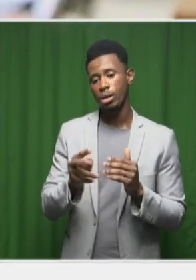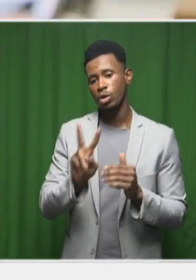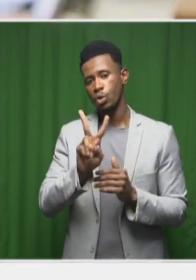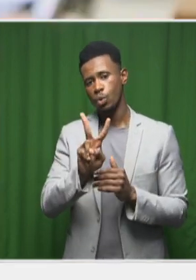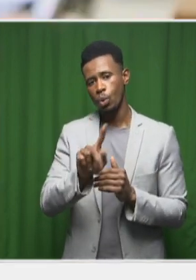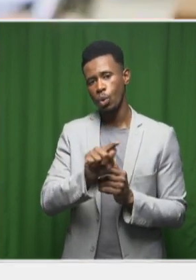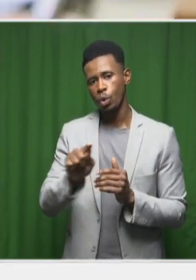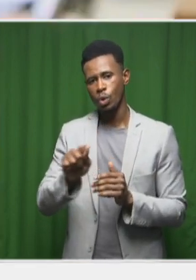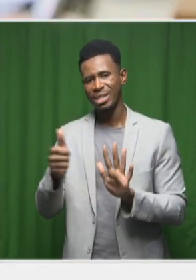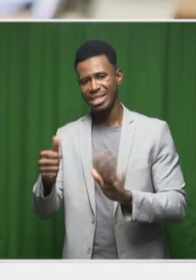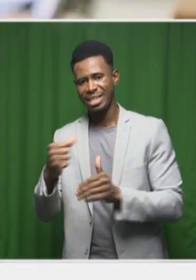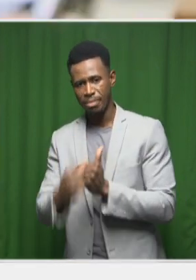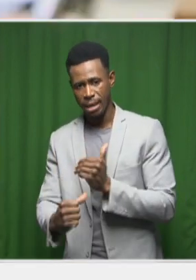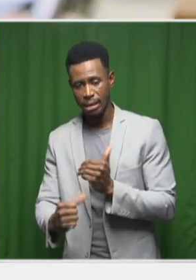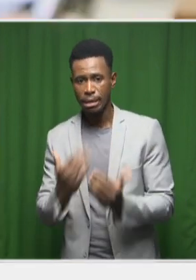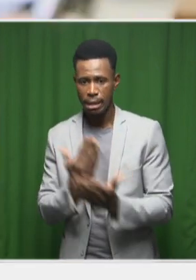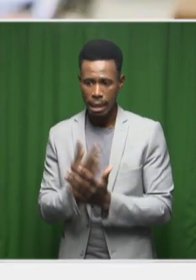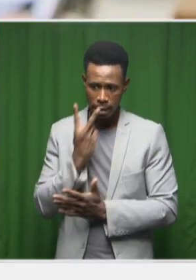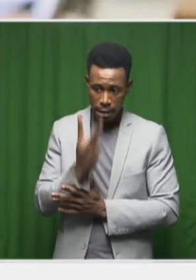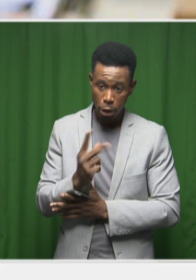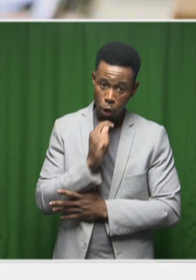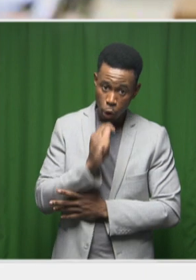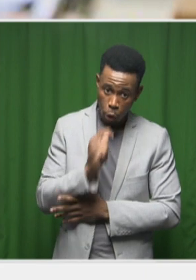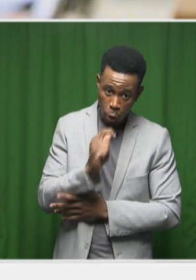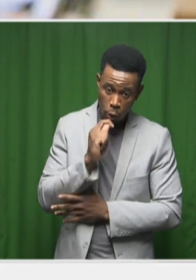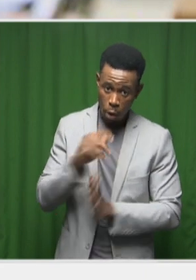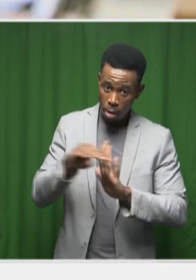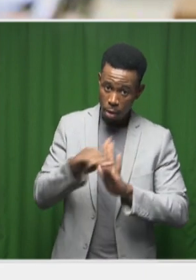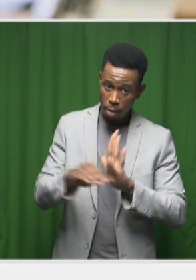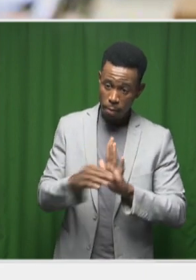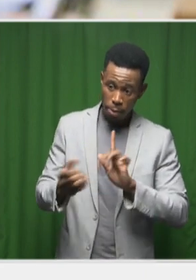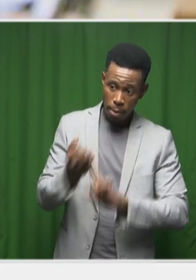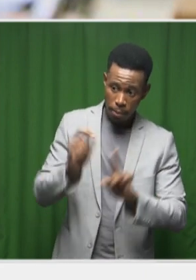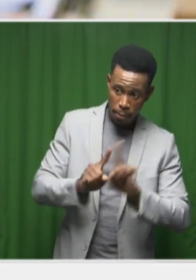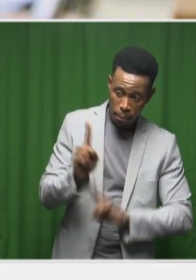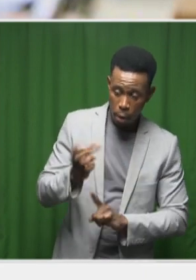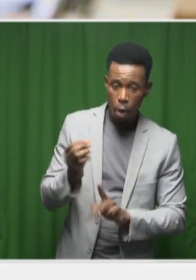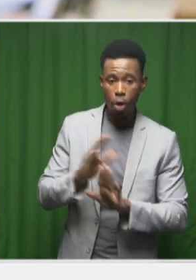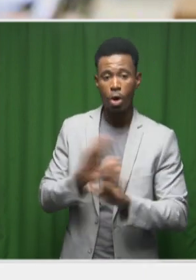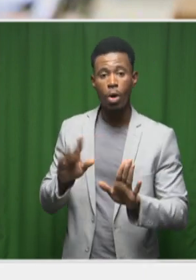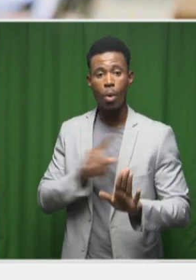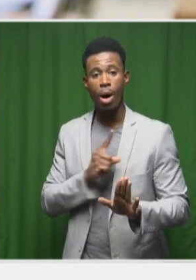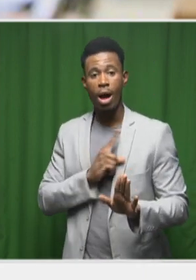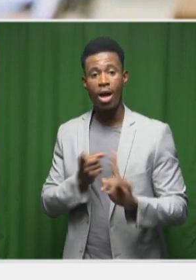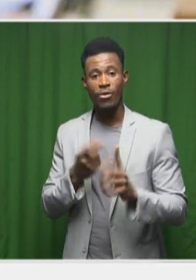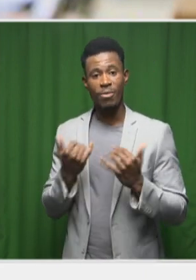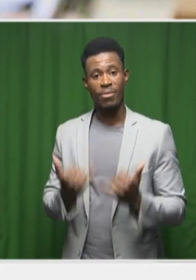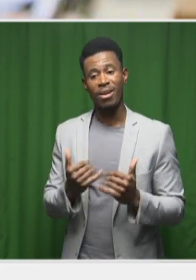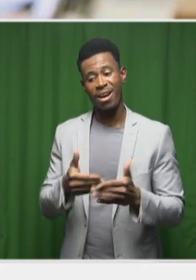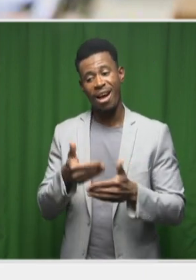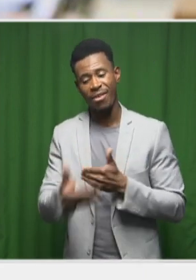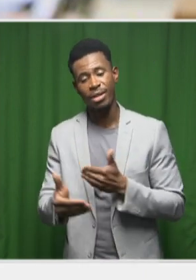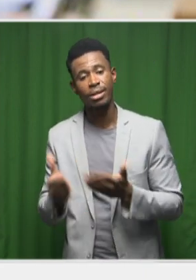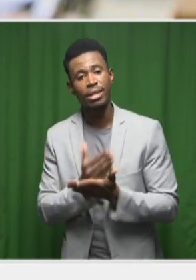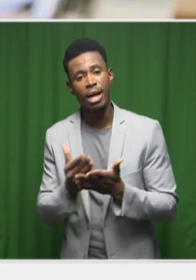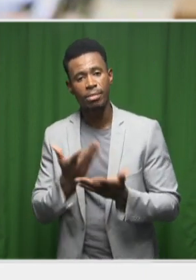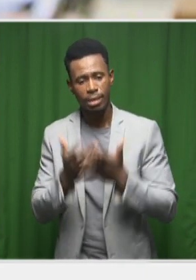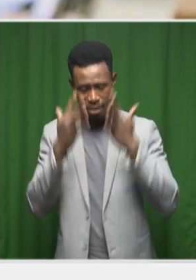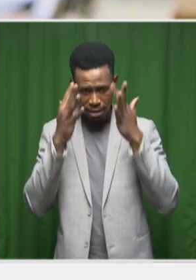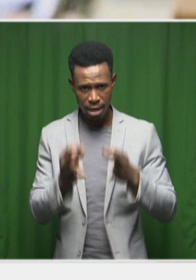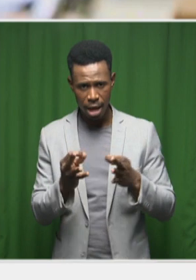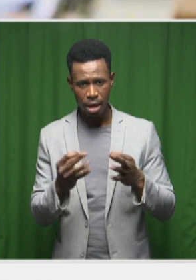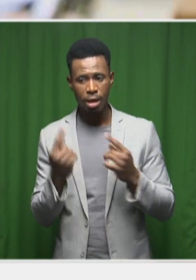this program, because from here forth, some of them would choose to either go to university, some would choose to work, some would choose to be